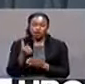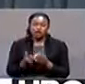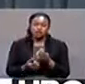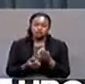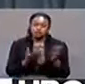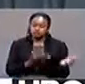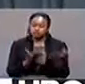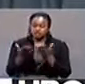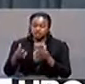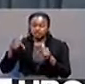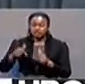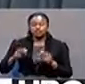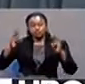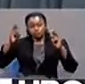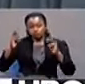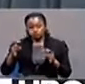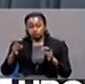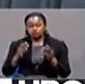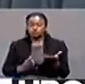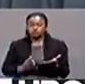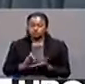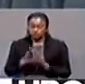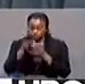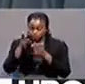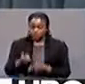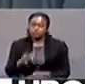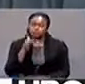motion. Right Honorable Speaker,